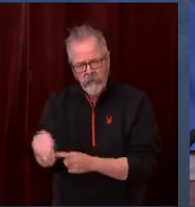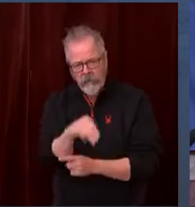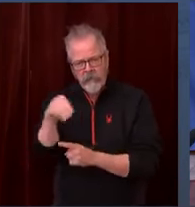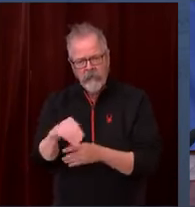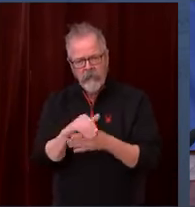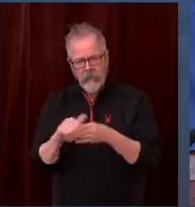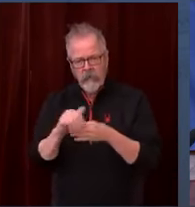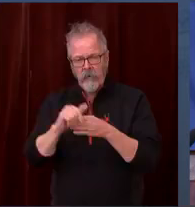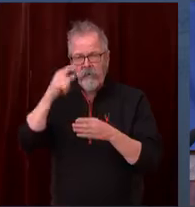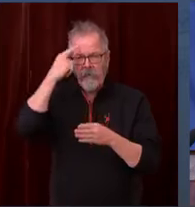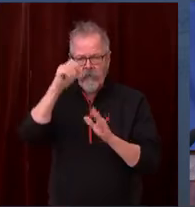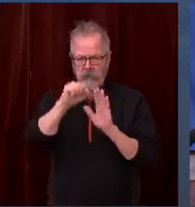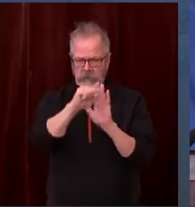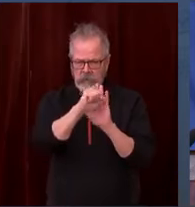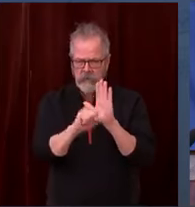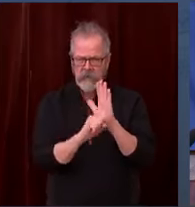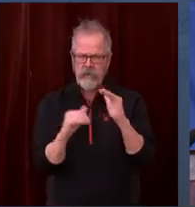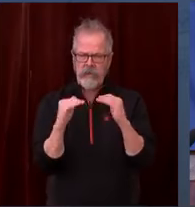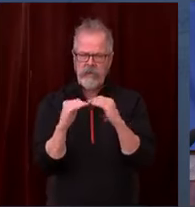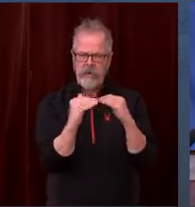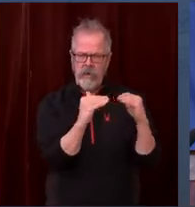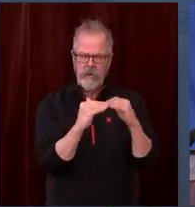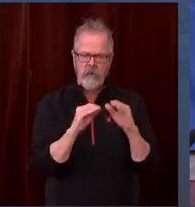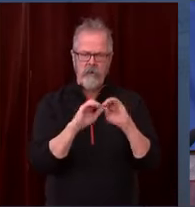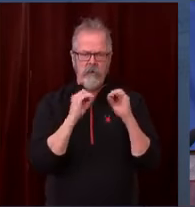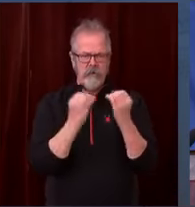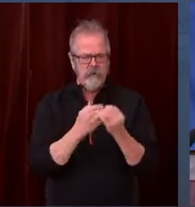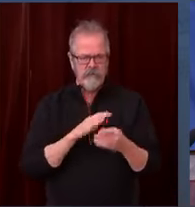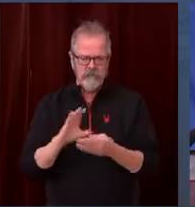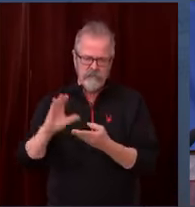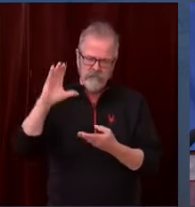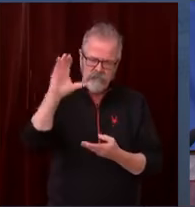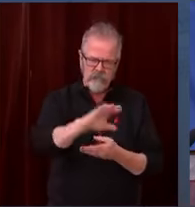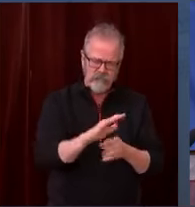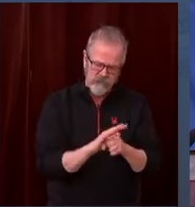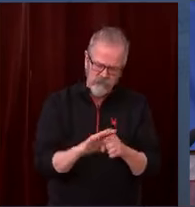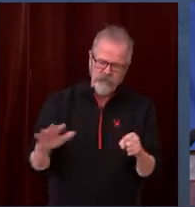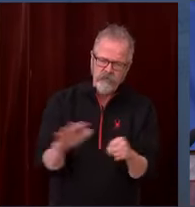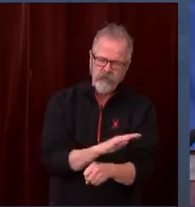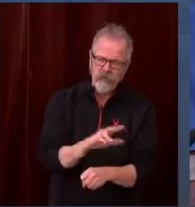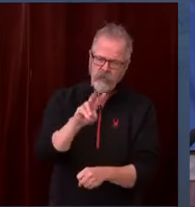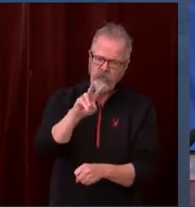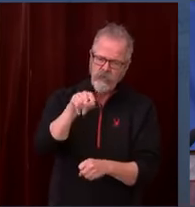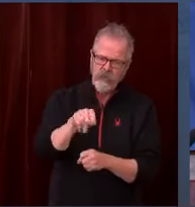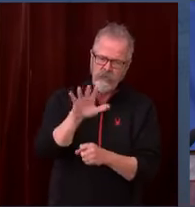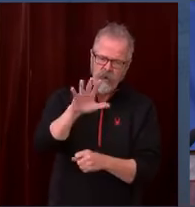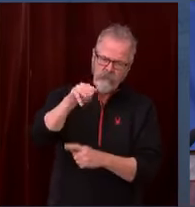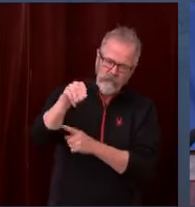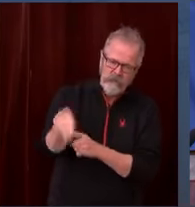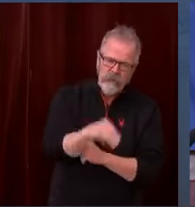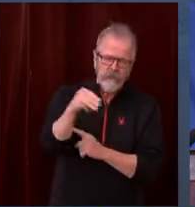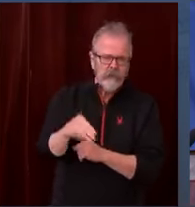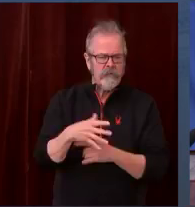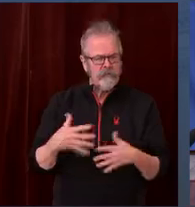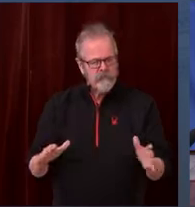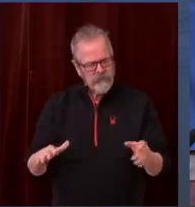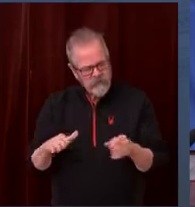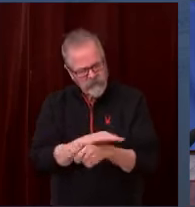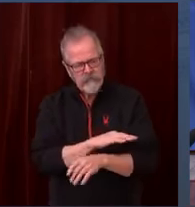equity plan for the state. It will also assist agencies in developing their own diversity and inclusion